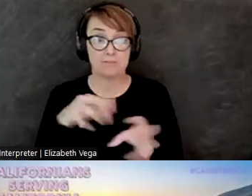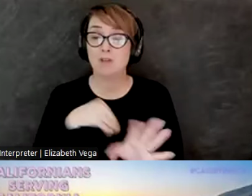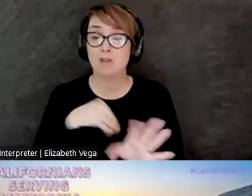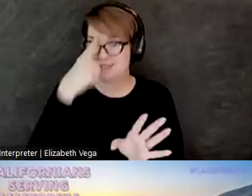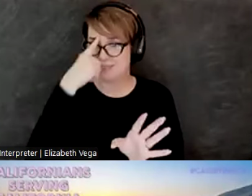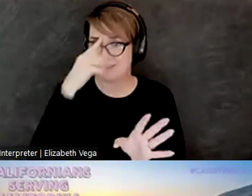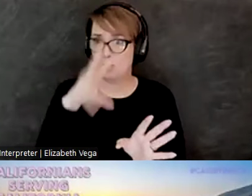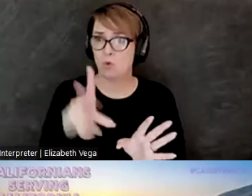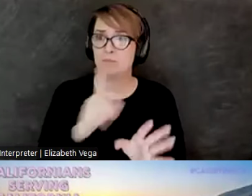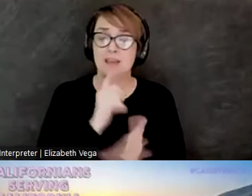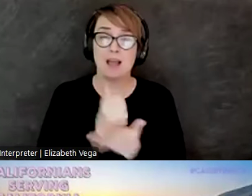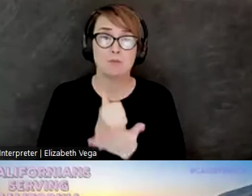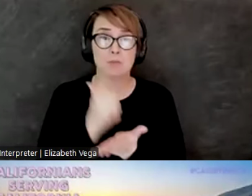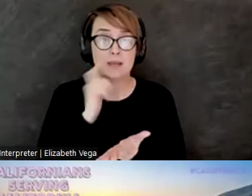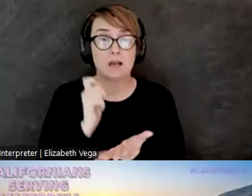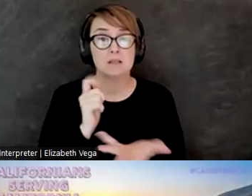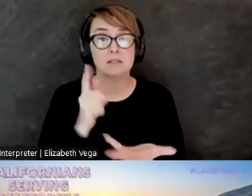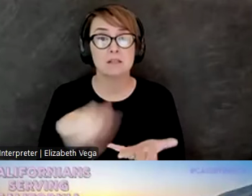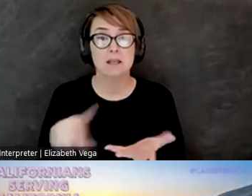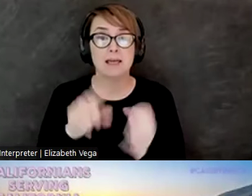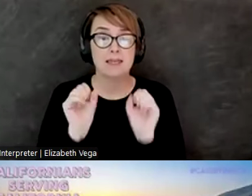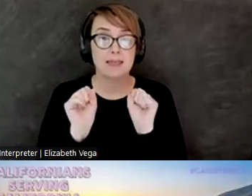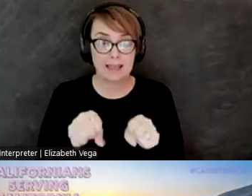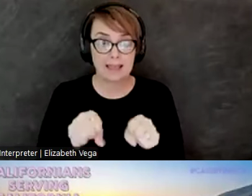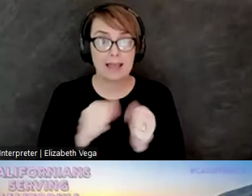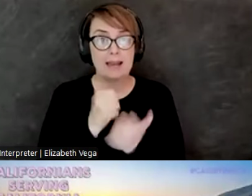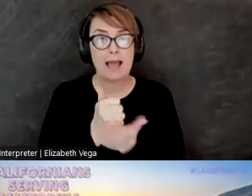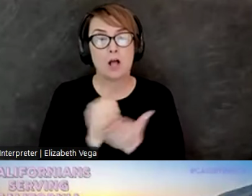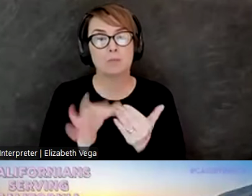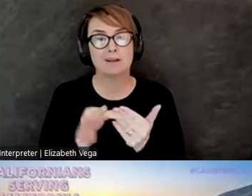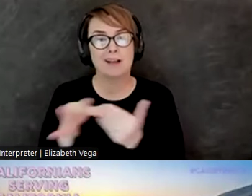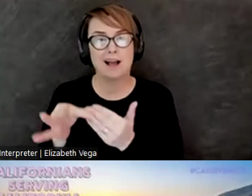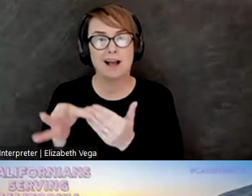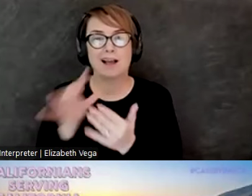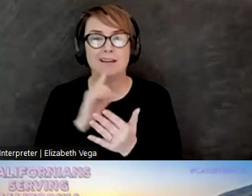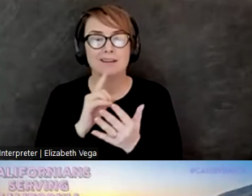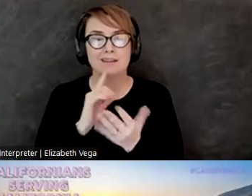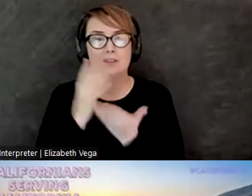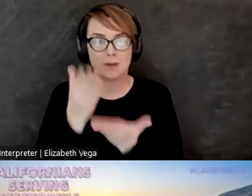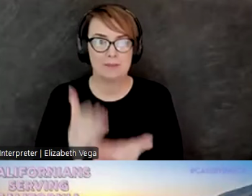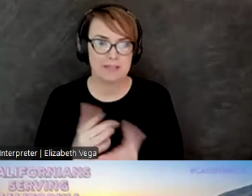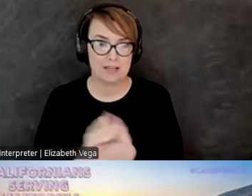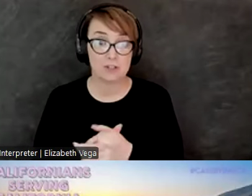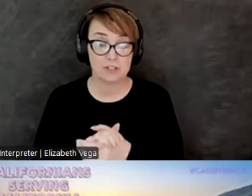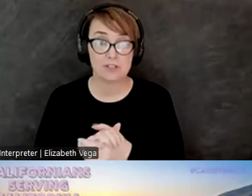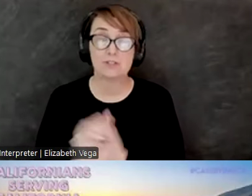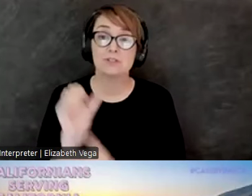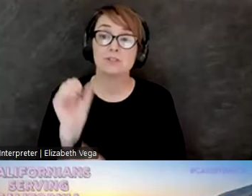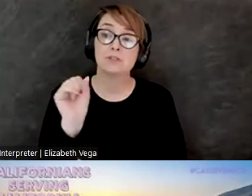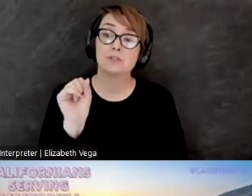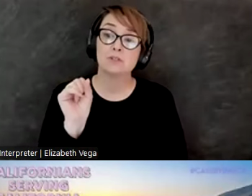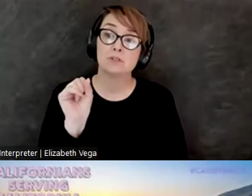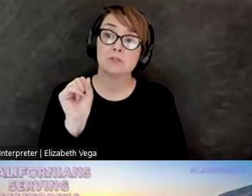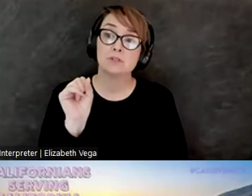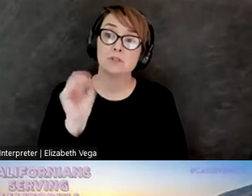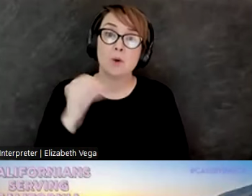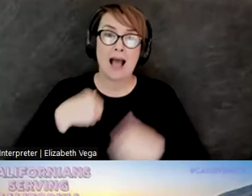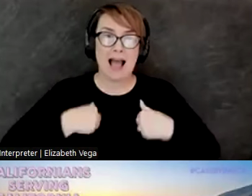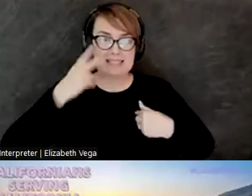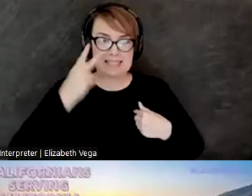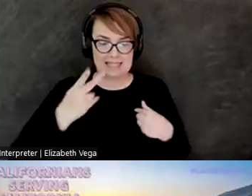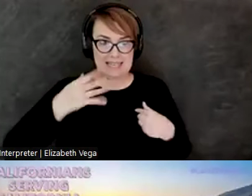they can help guide what those recommendations are. So I see a benefit